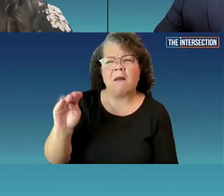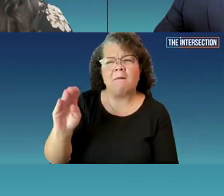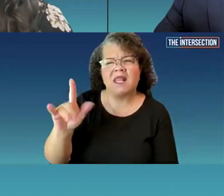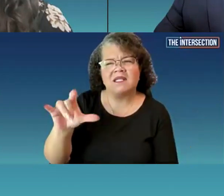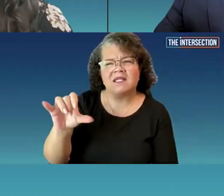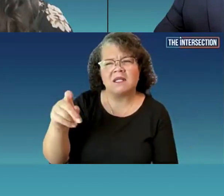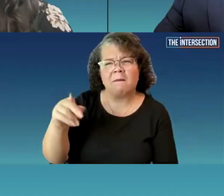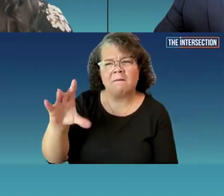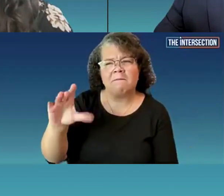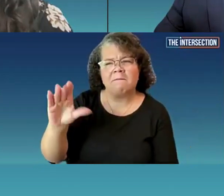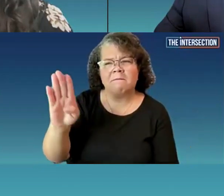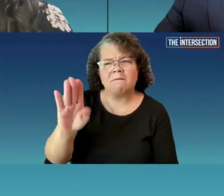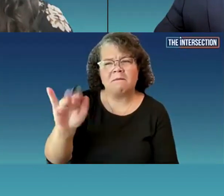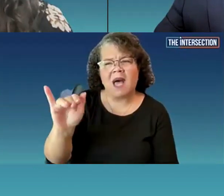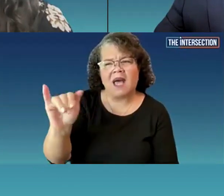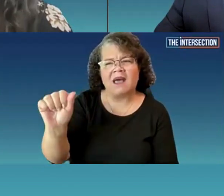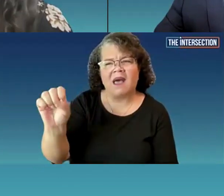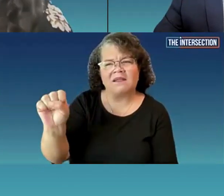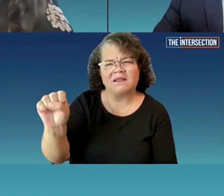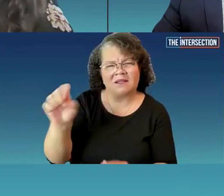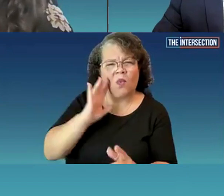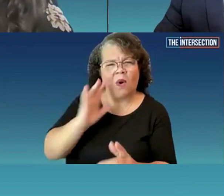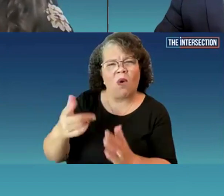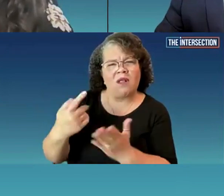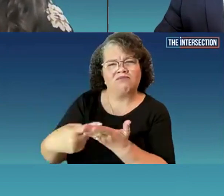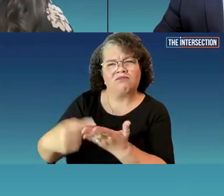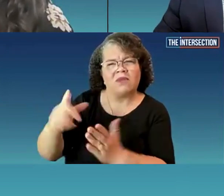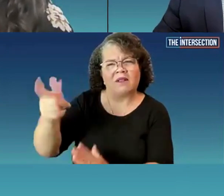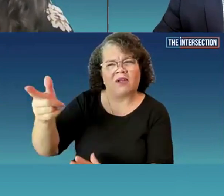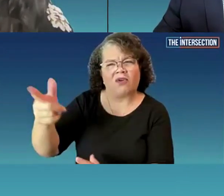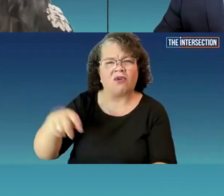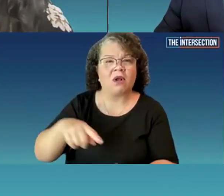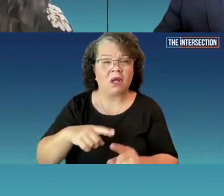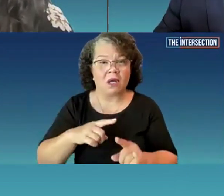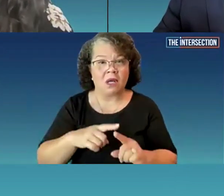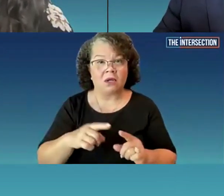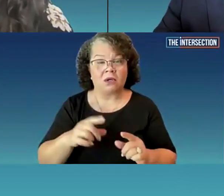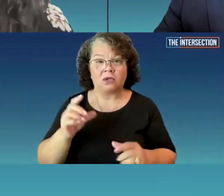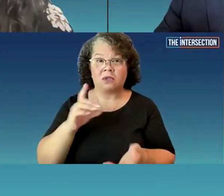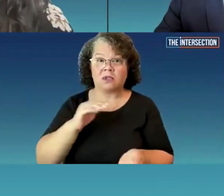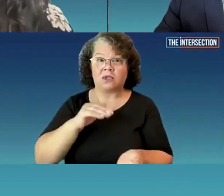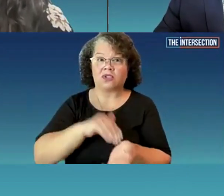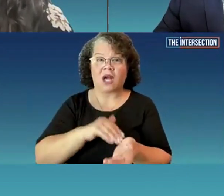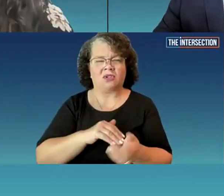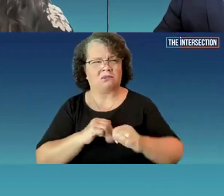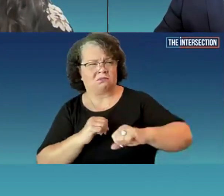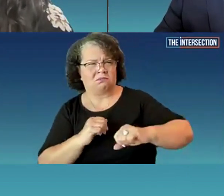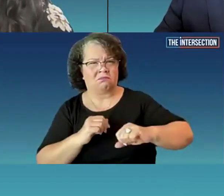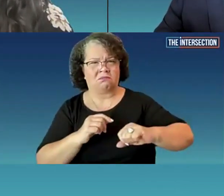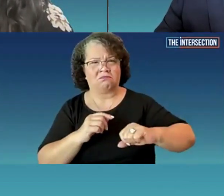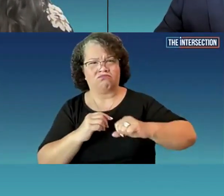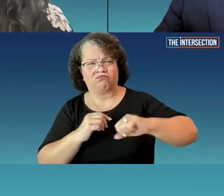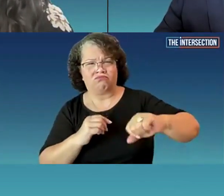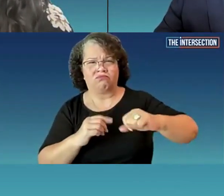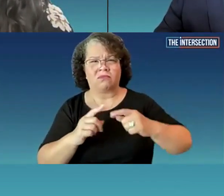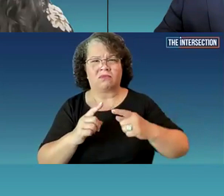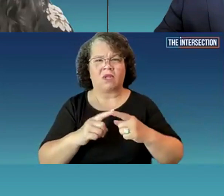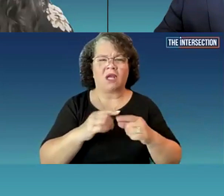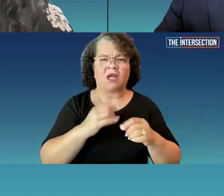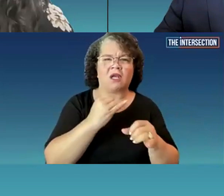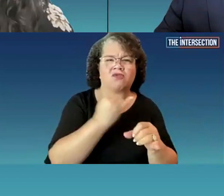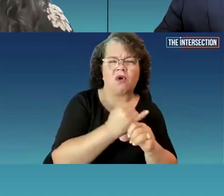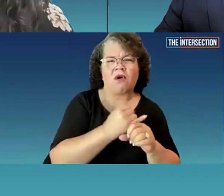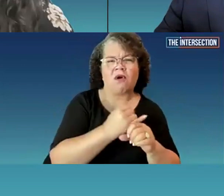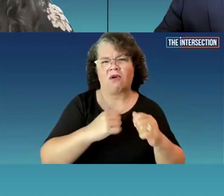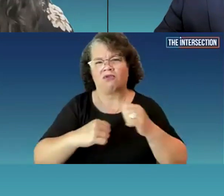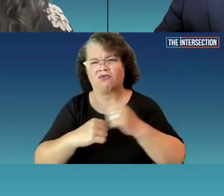later. But anyway, there was real pushback when we used terms like structural racism, institutional